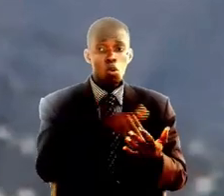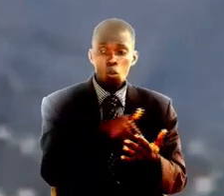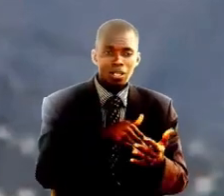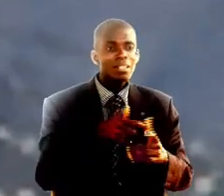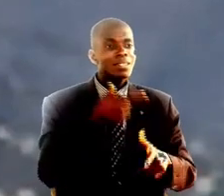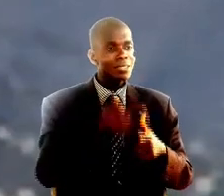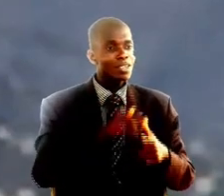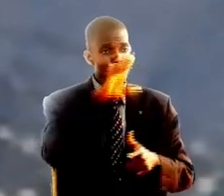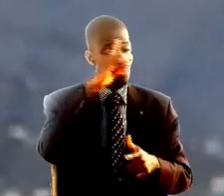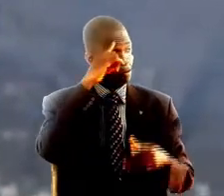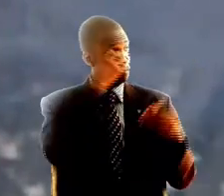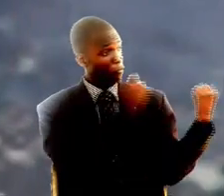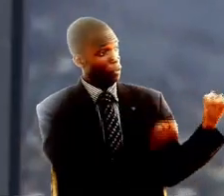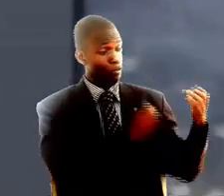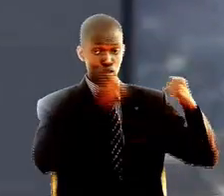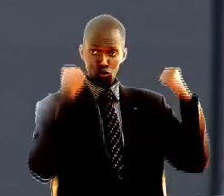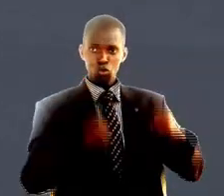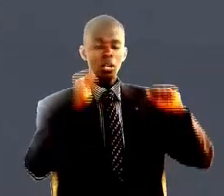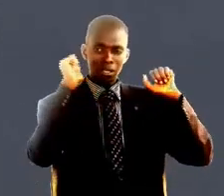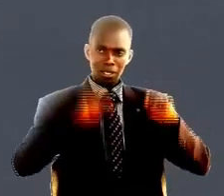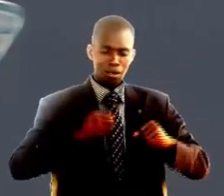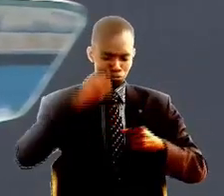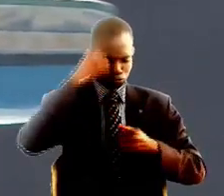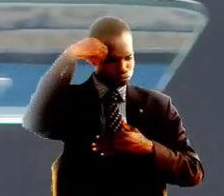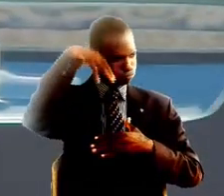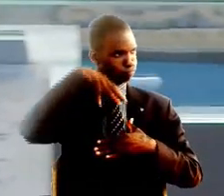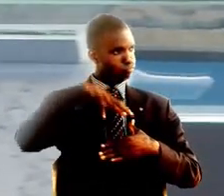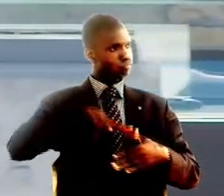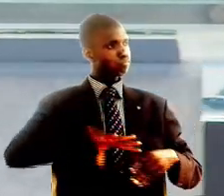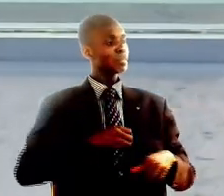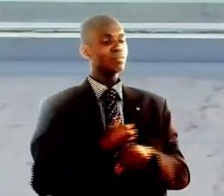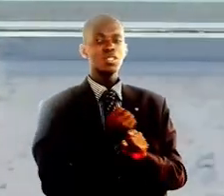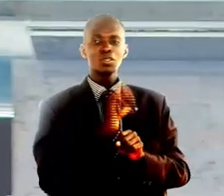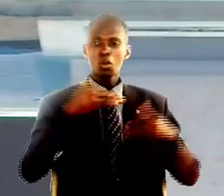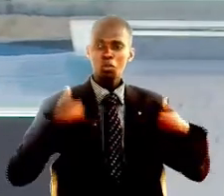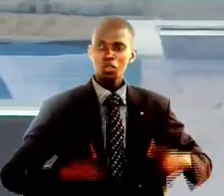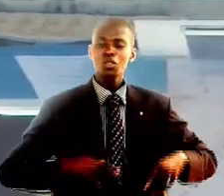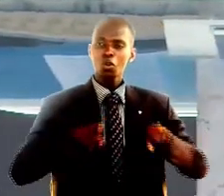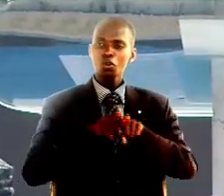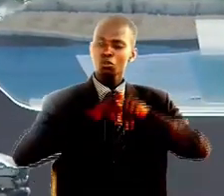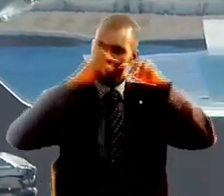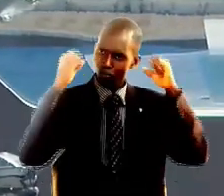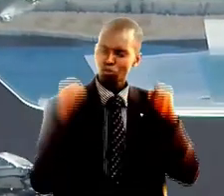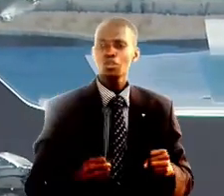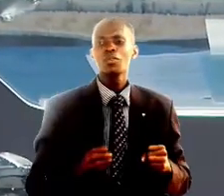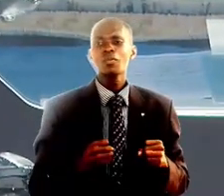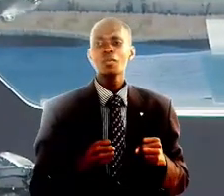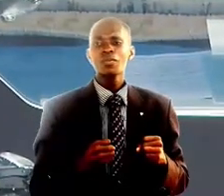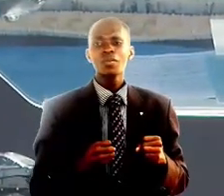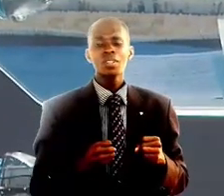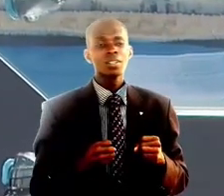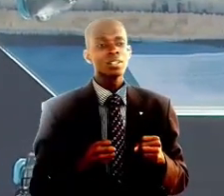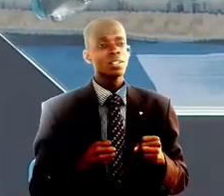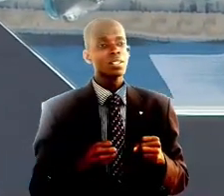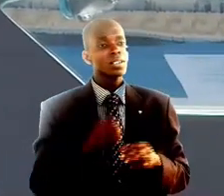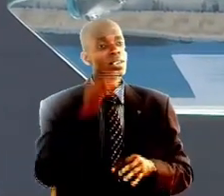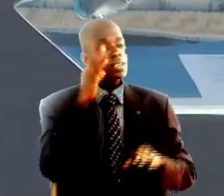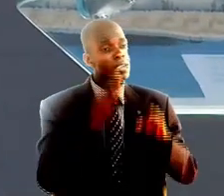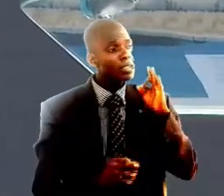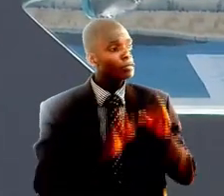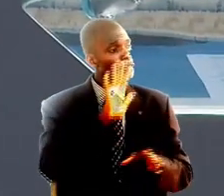If your faith is not weak, my retentive memory is weak. My strength, my spine is weak. If